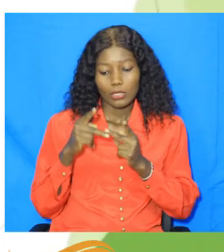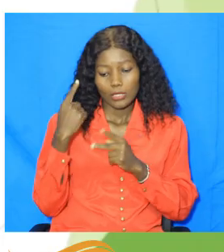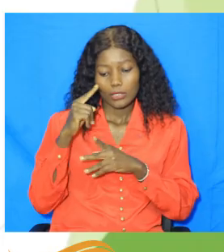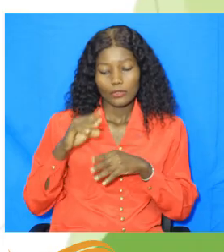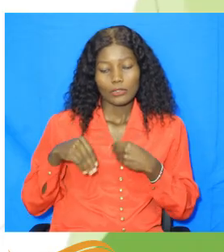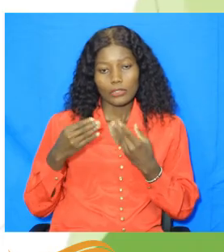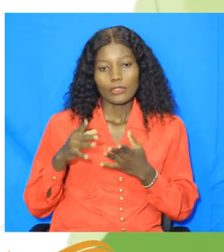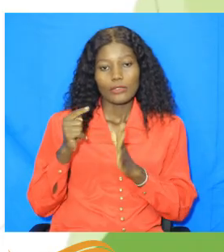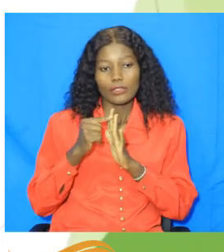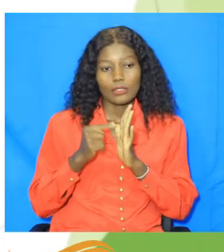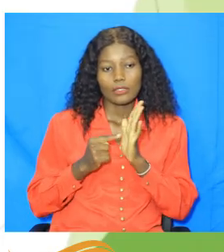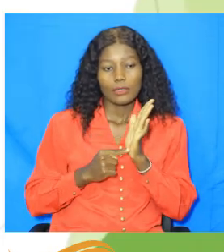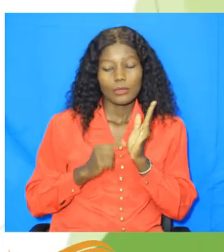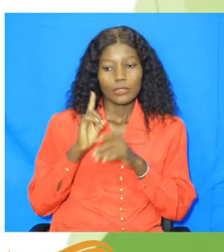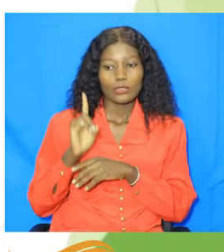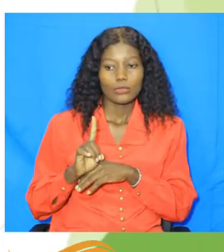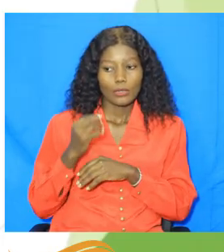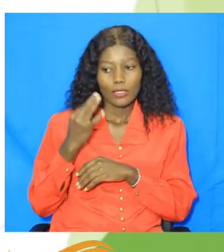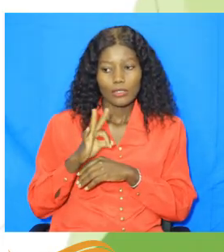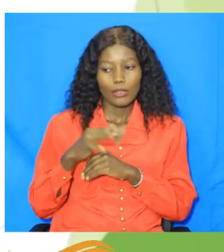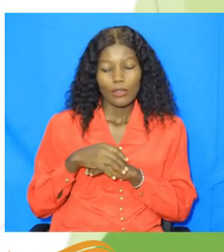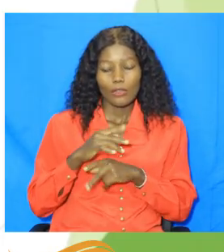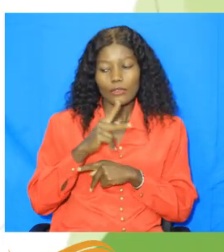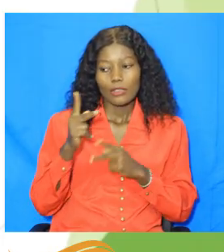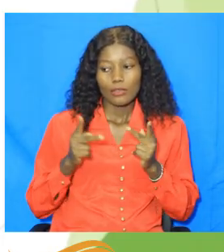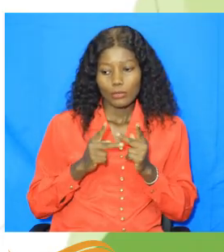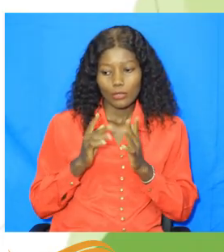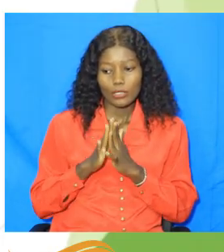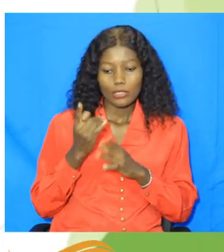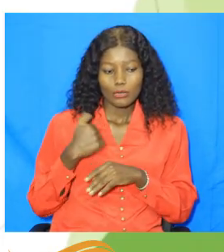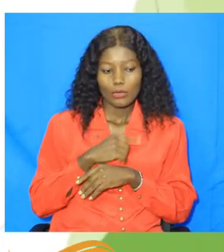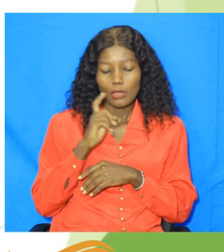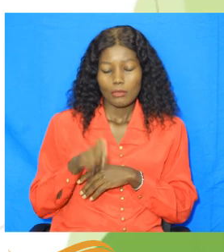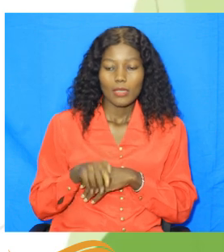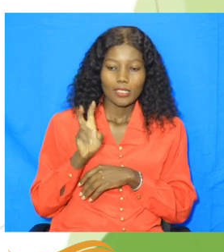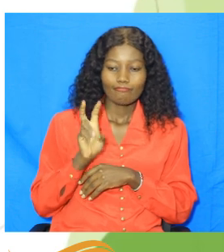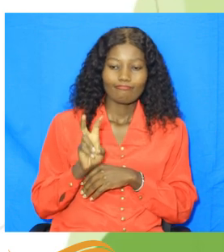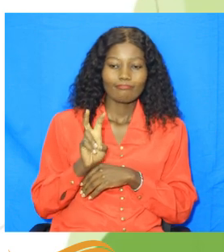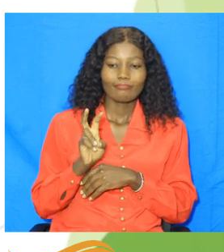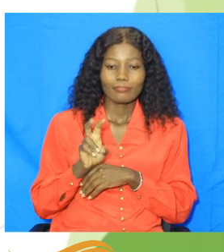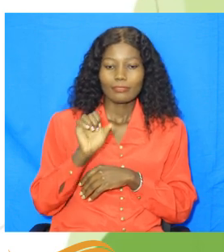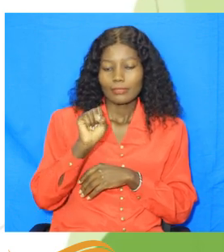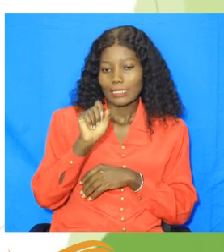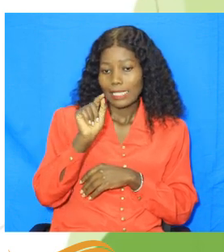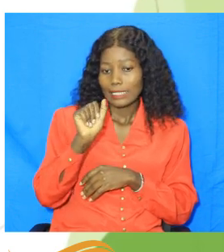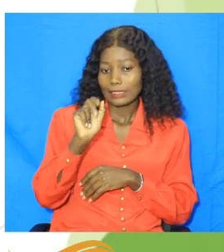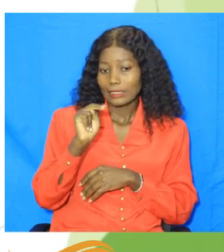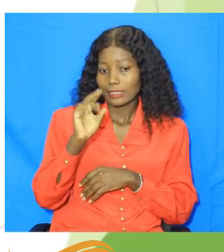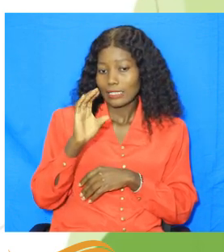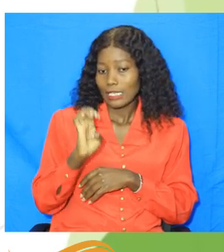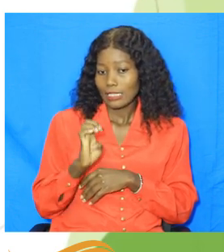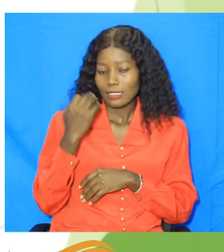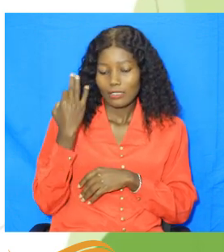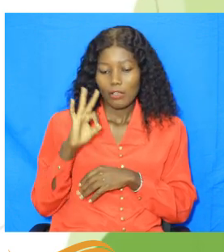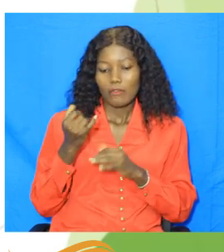points. One of the criteria is we have to check the stances of the athletes,